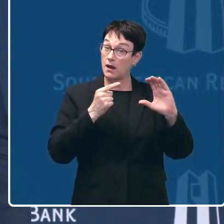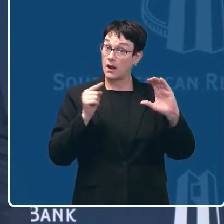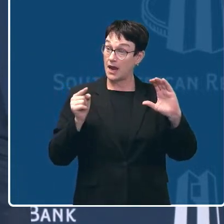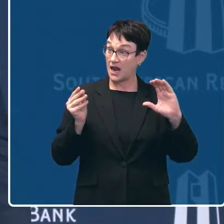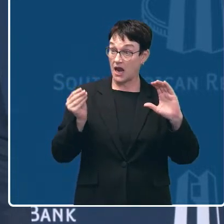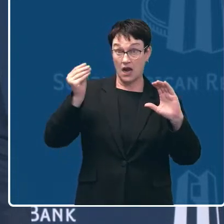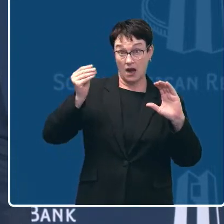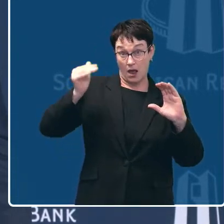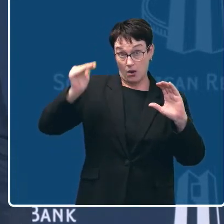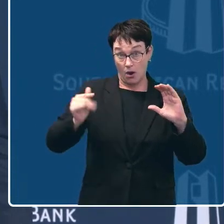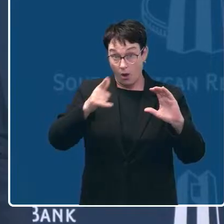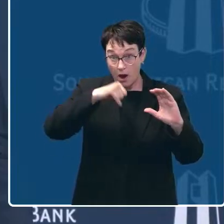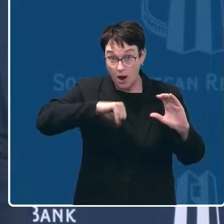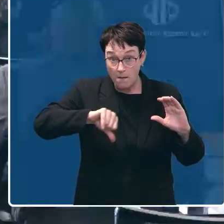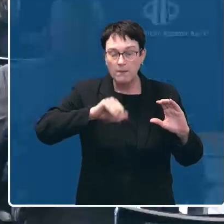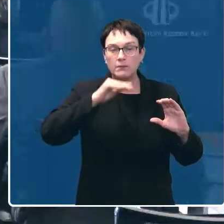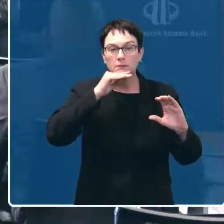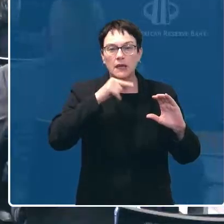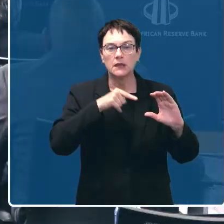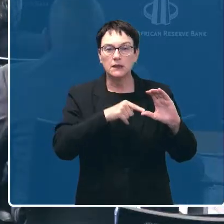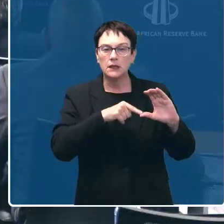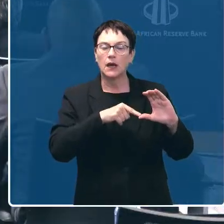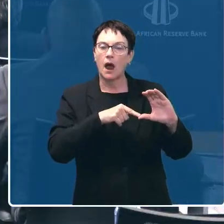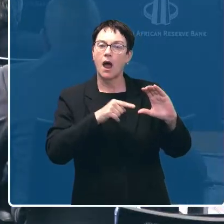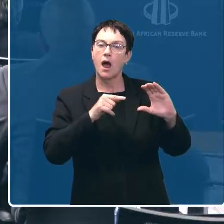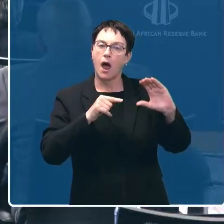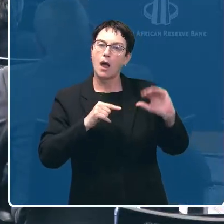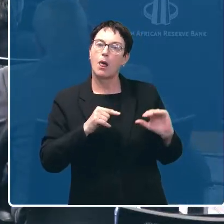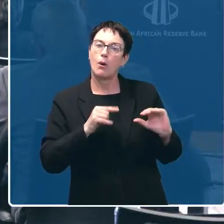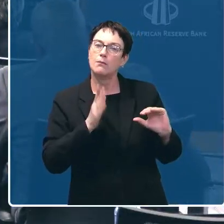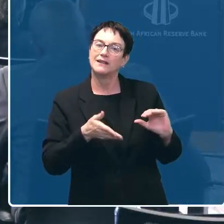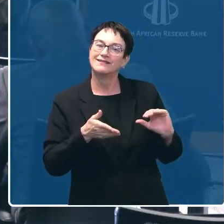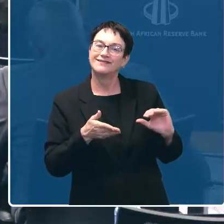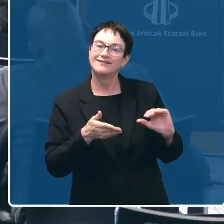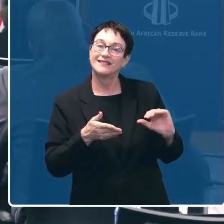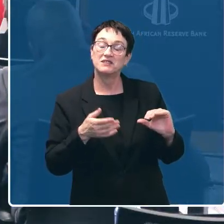lower inflation. Rand resilience